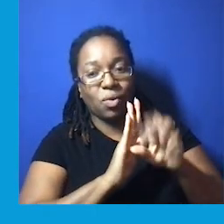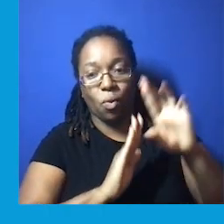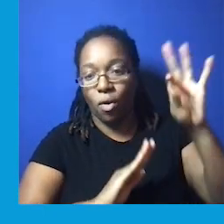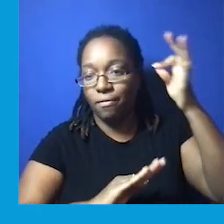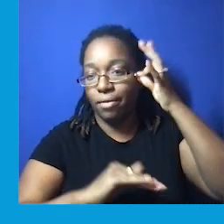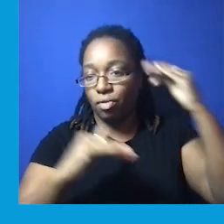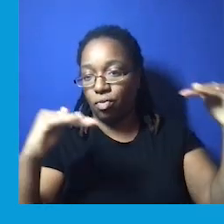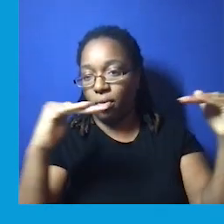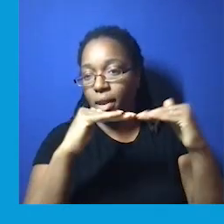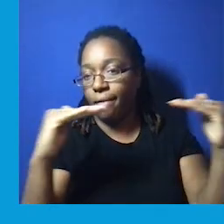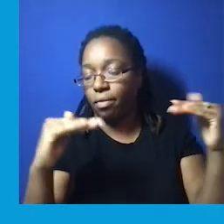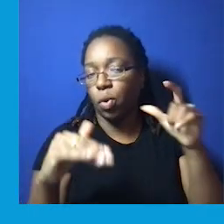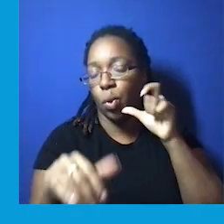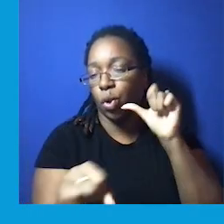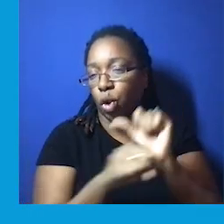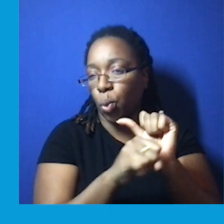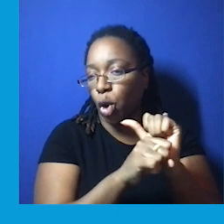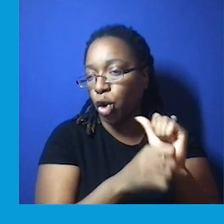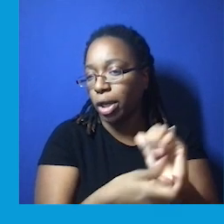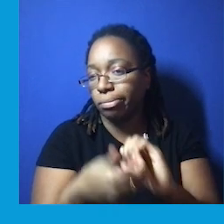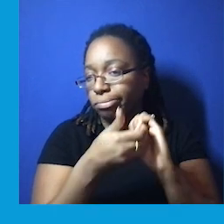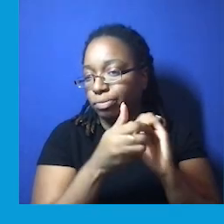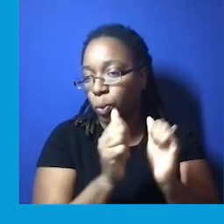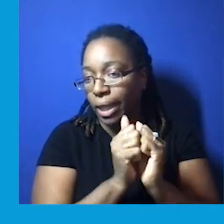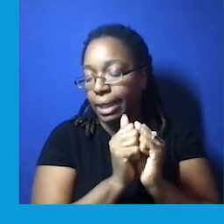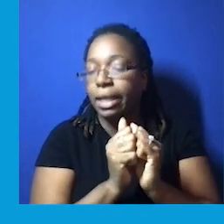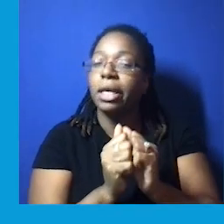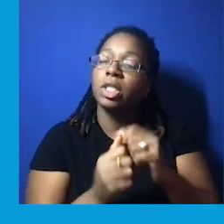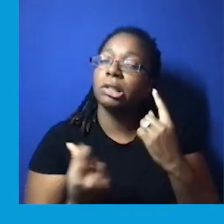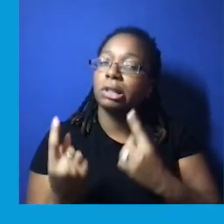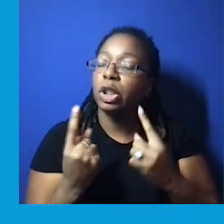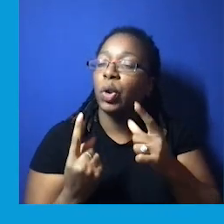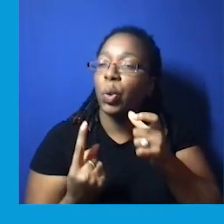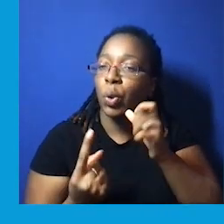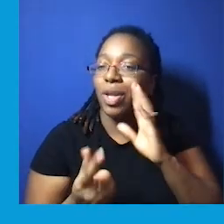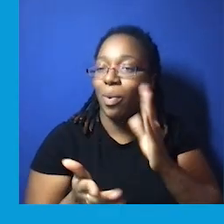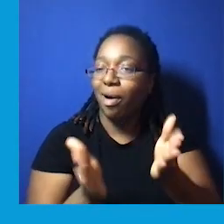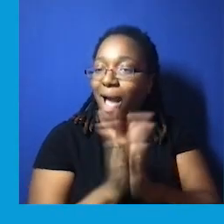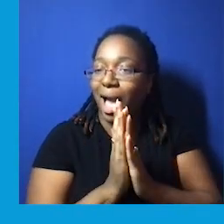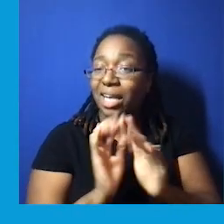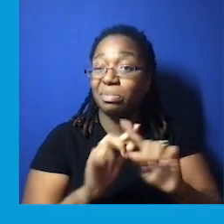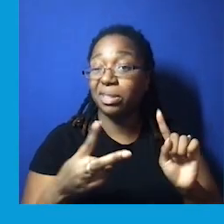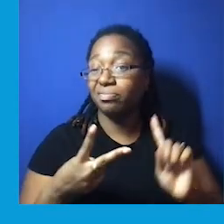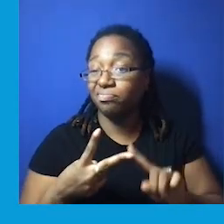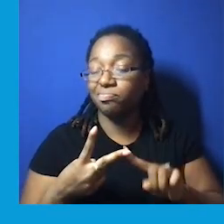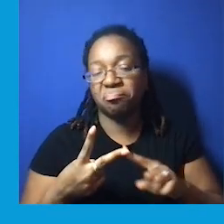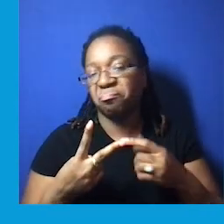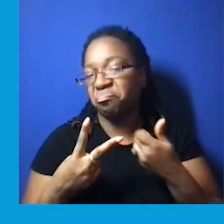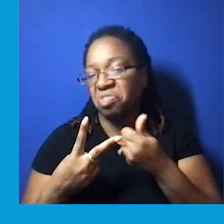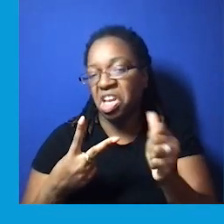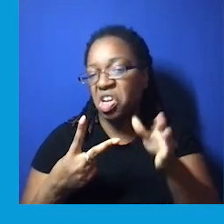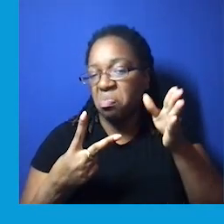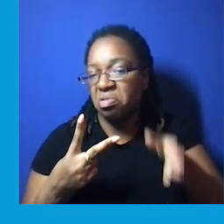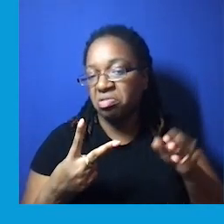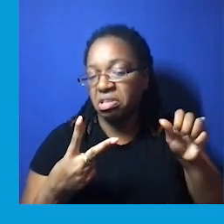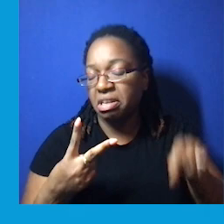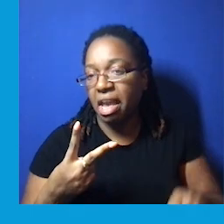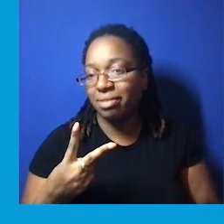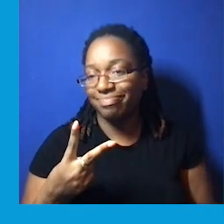So be thoughtful about who you ask, but the door is pretty open on who you want to have there.